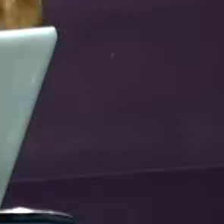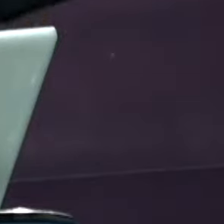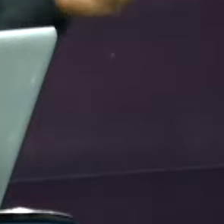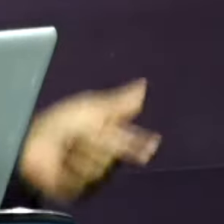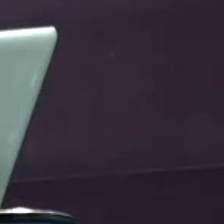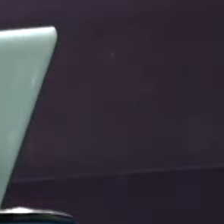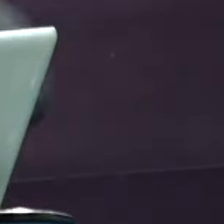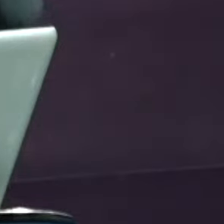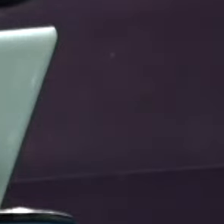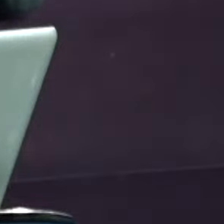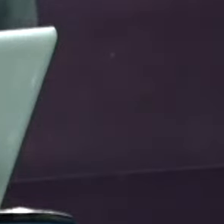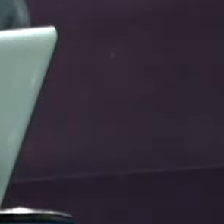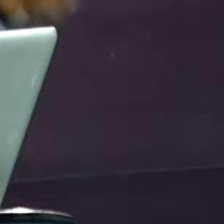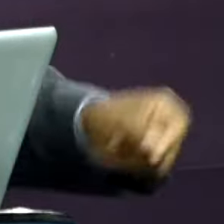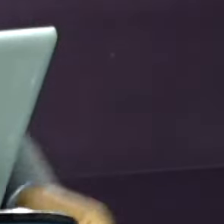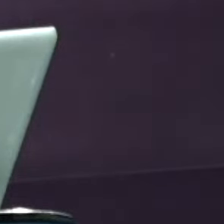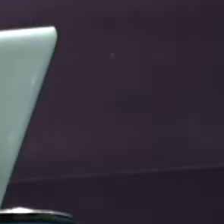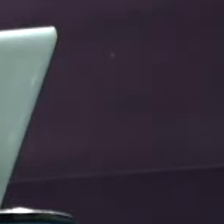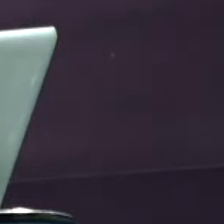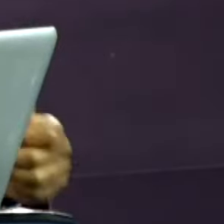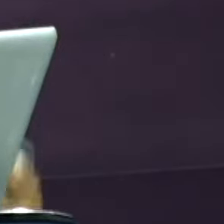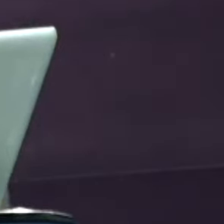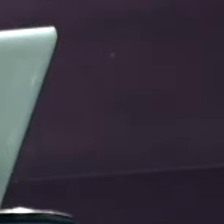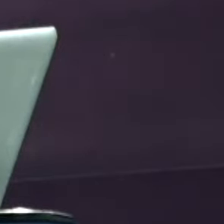this particular Bible text to memory.